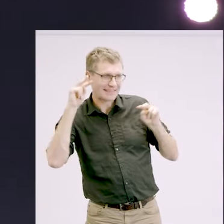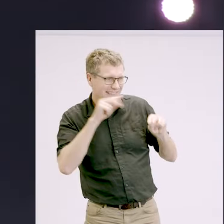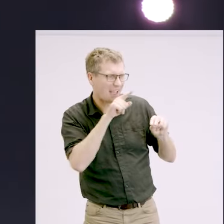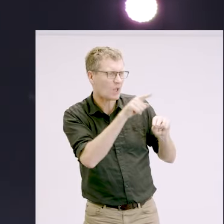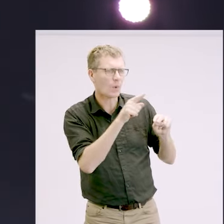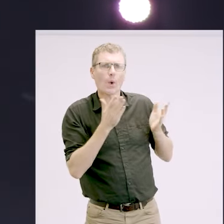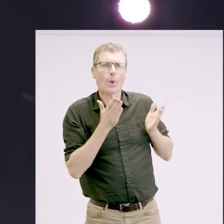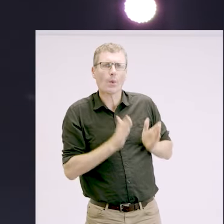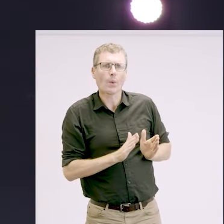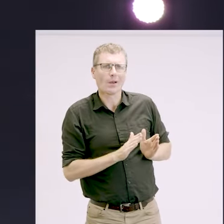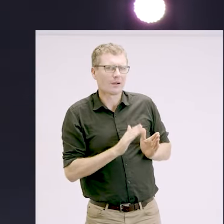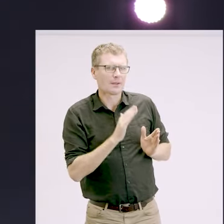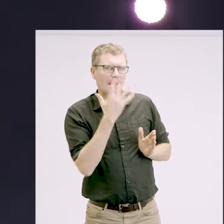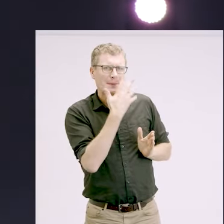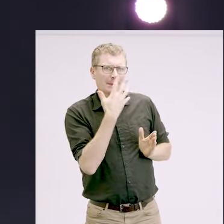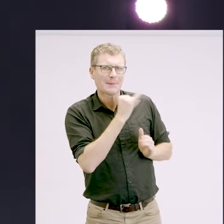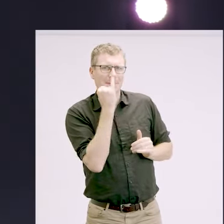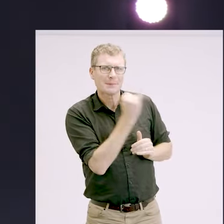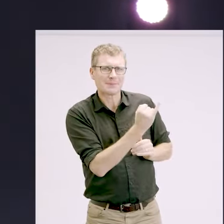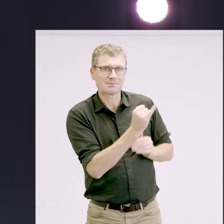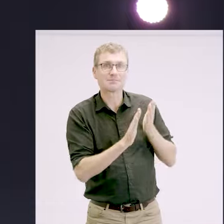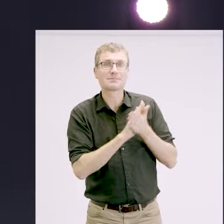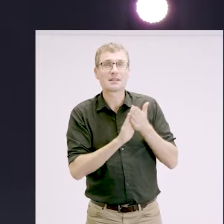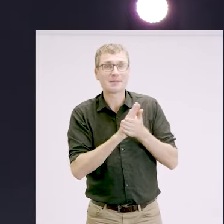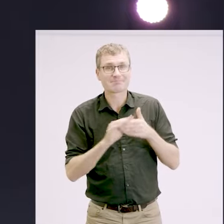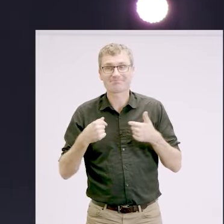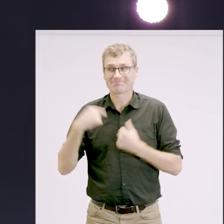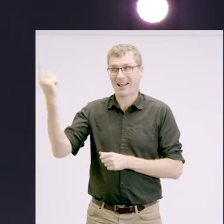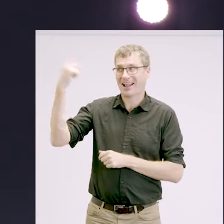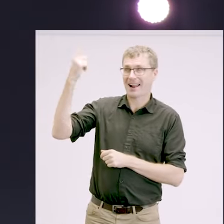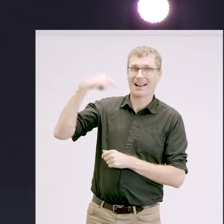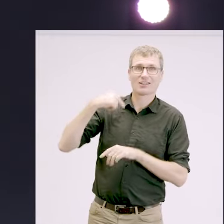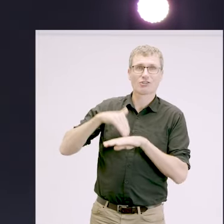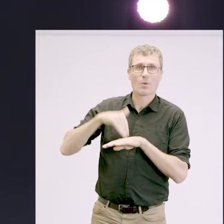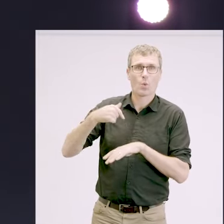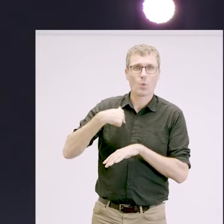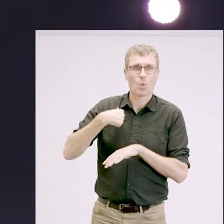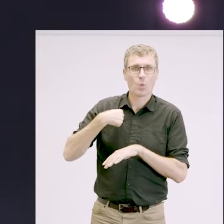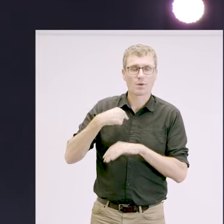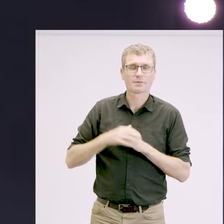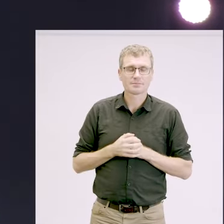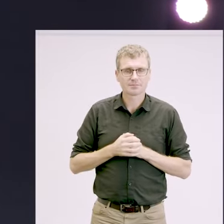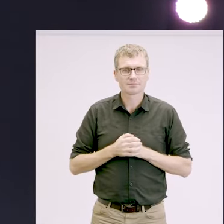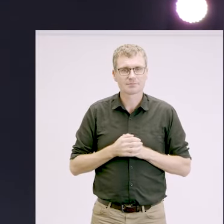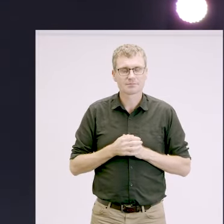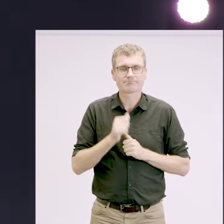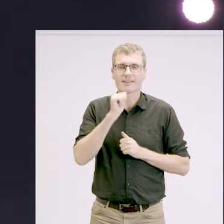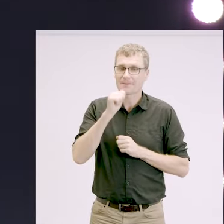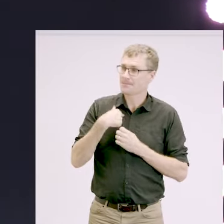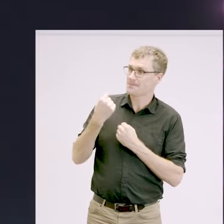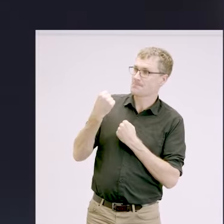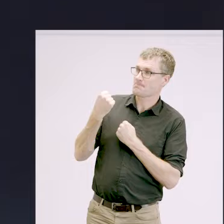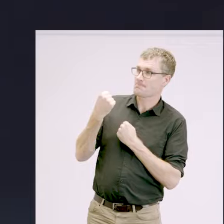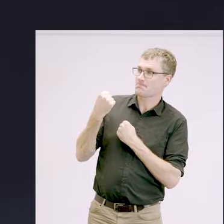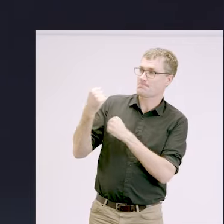king. Because if he sees you're in worse condition than the other youths of your age, I'll be in trouble, right? There's a cost